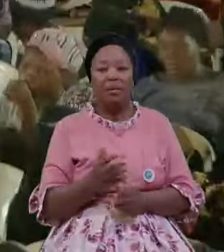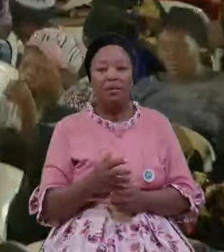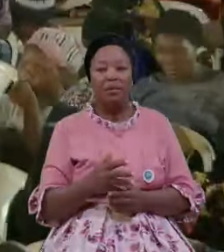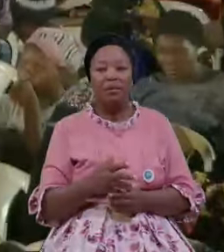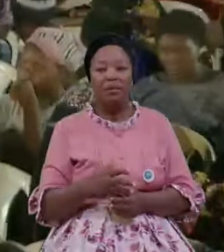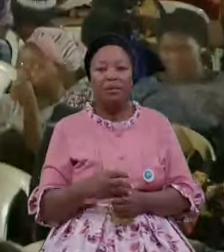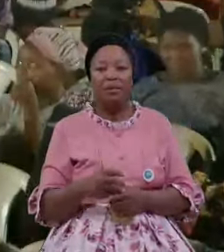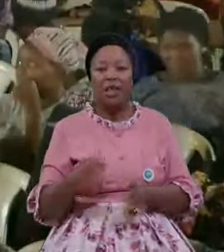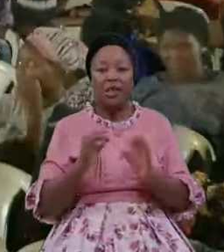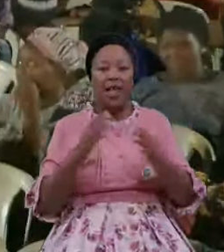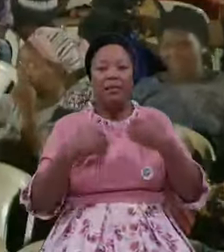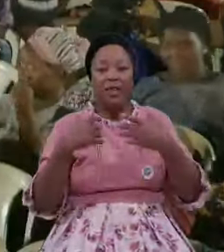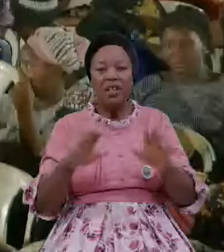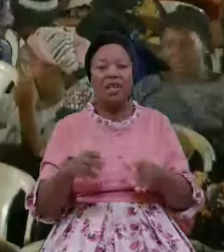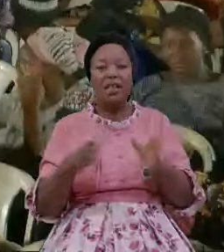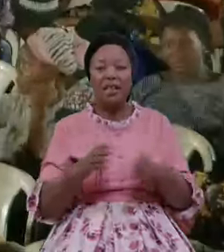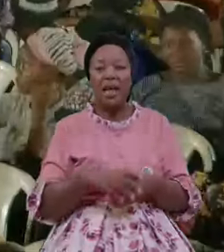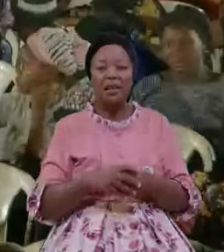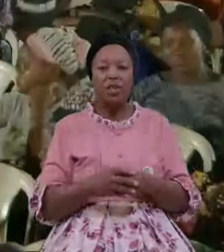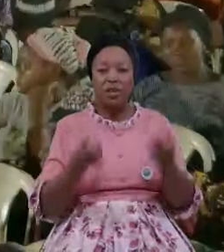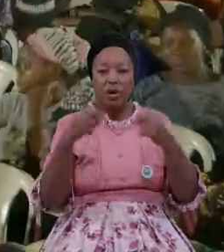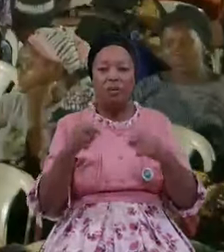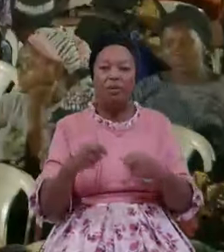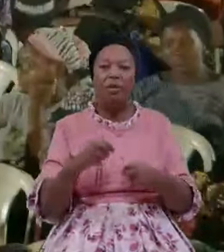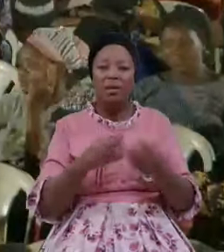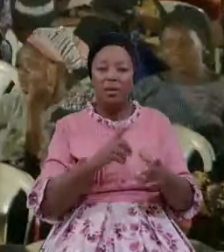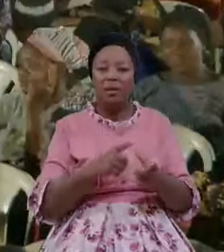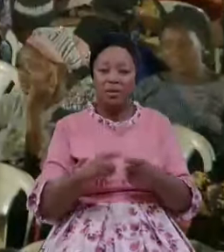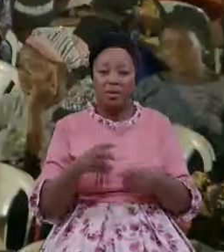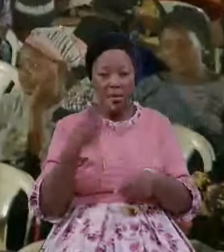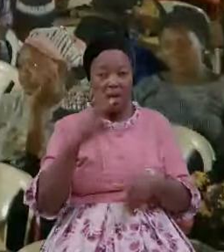Down. I'm not seeing you. Down the road. Please.